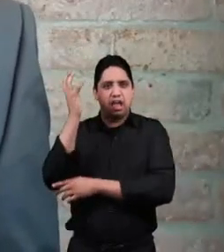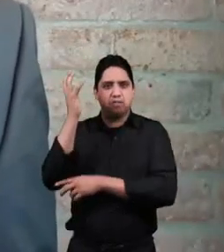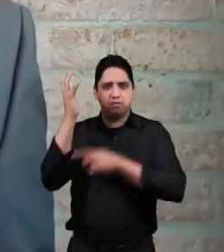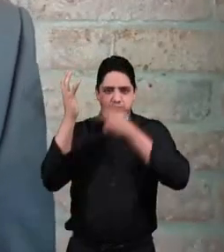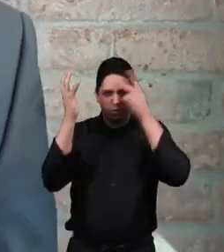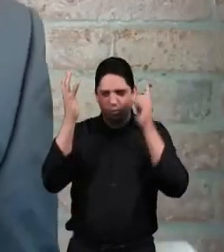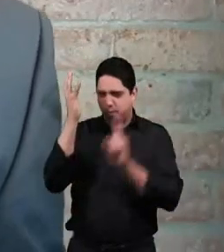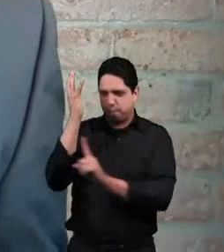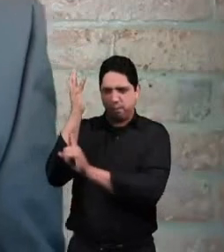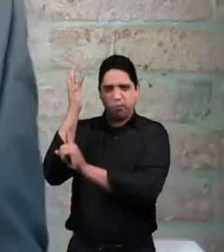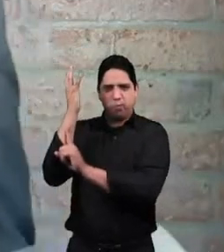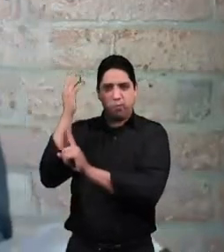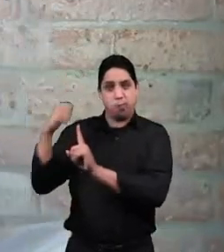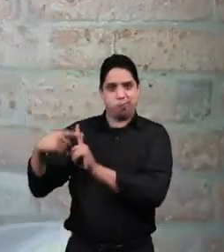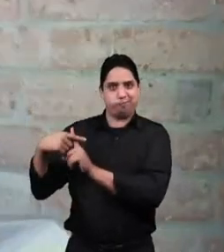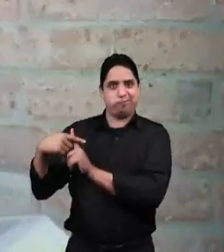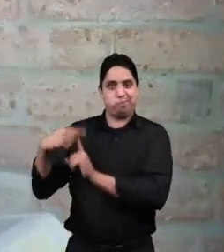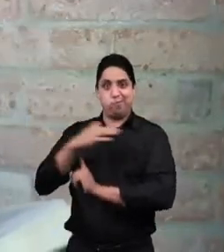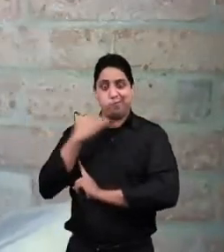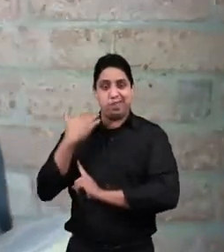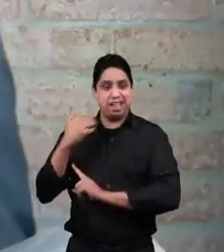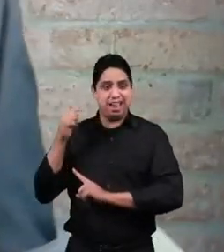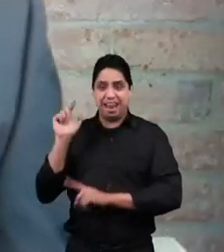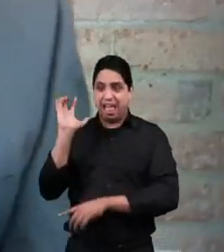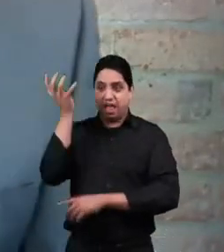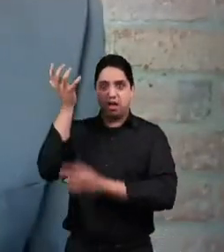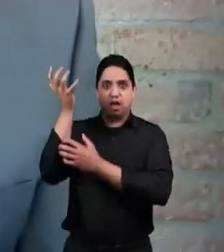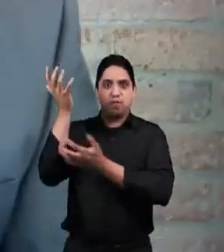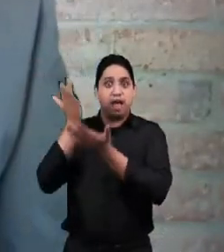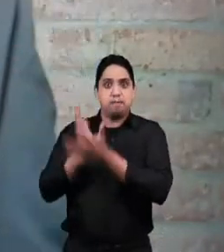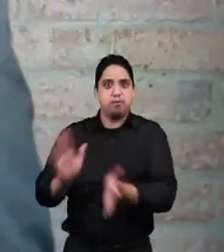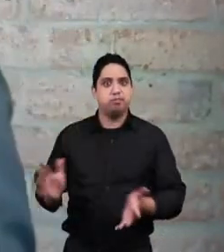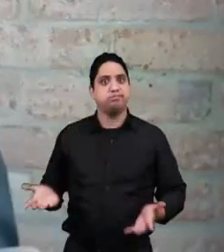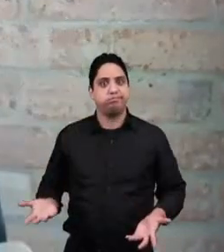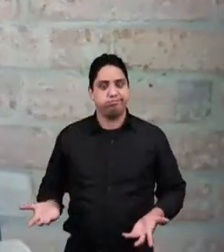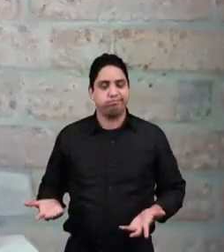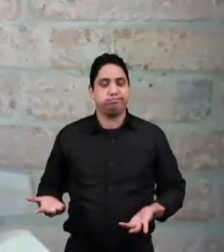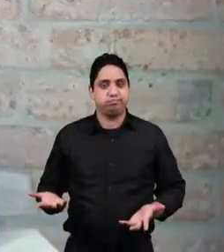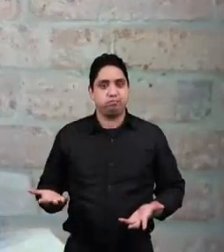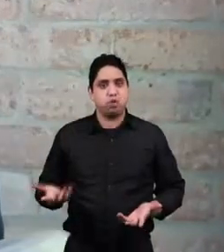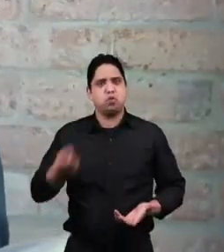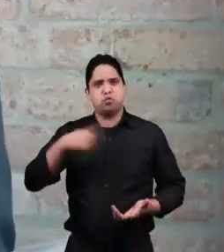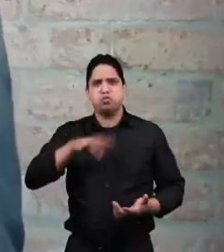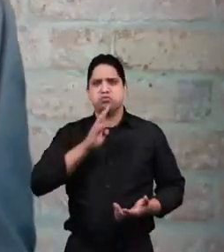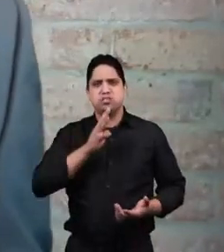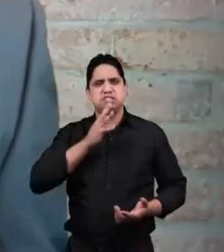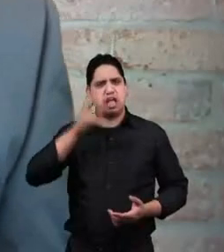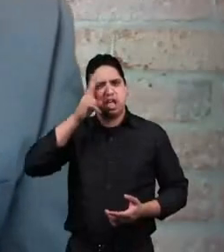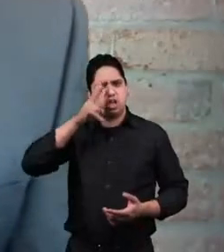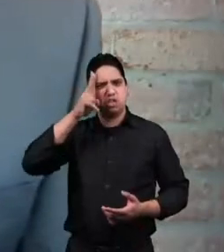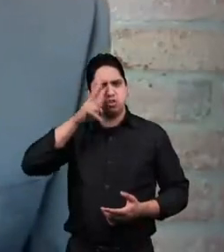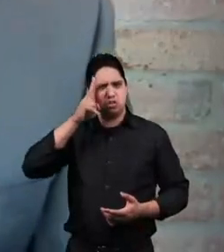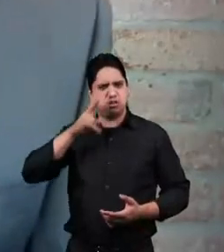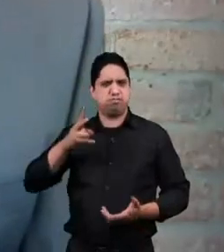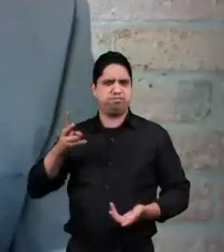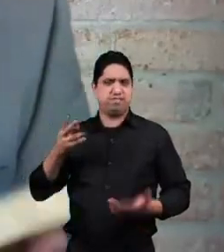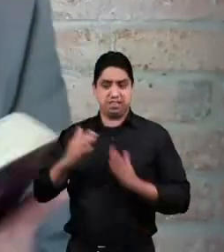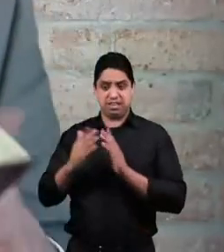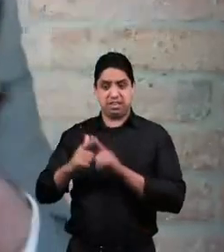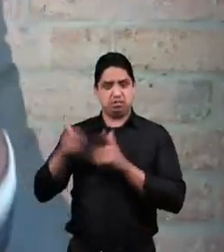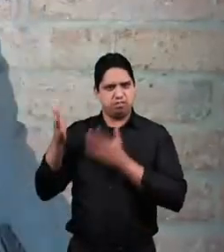throughout Rome, there were not enough trees to crucify Jews anymore. And we understand her